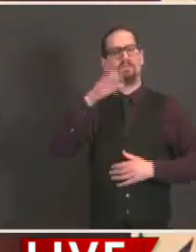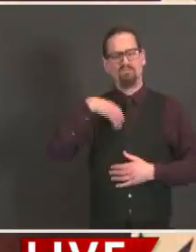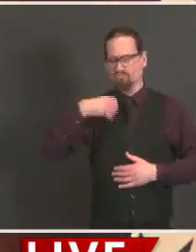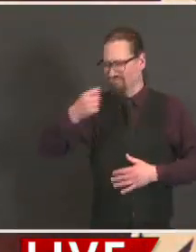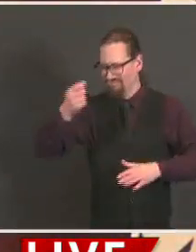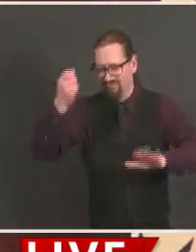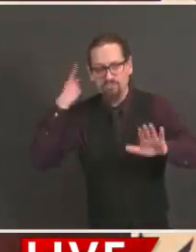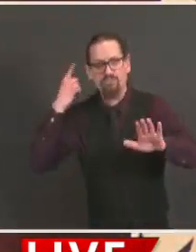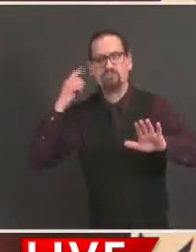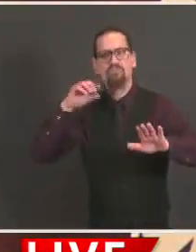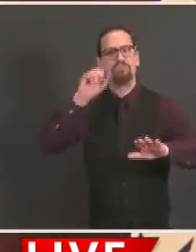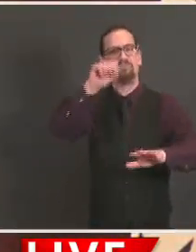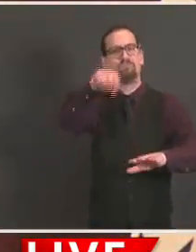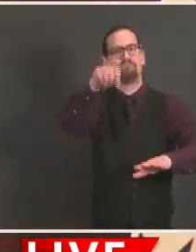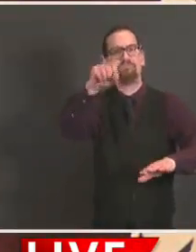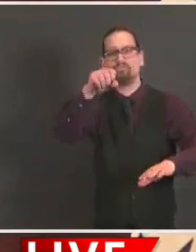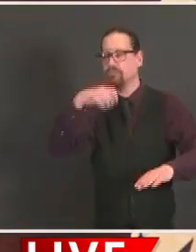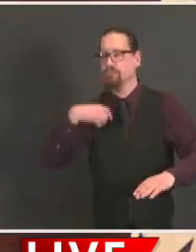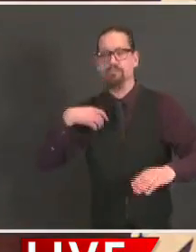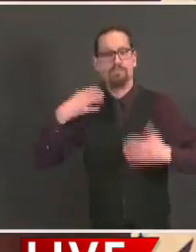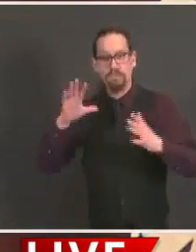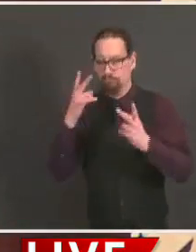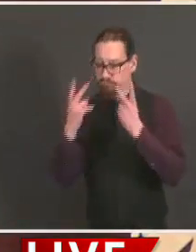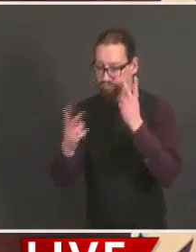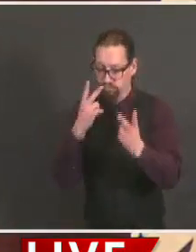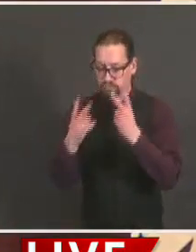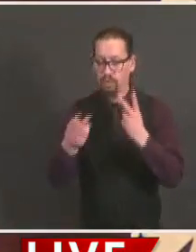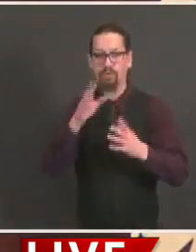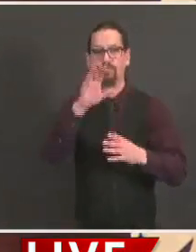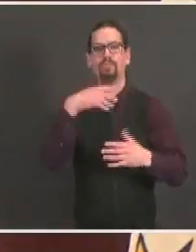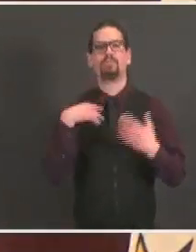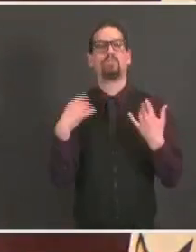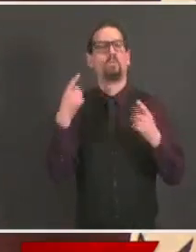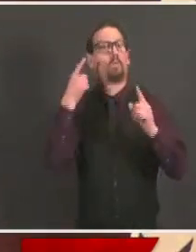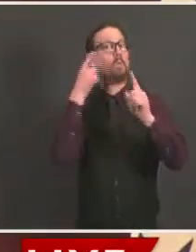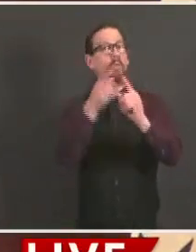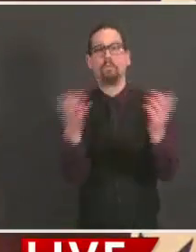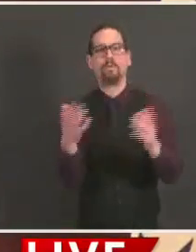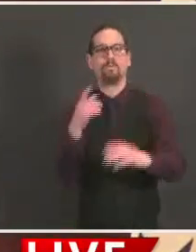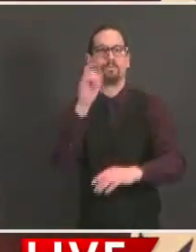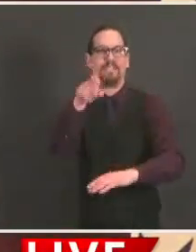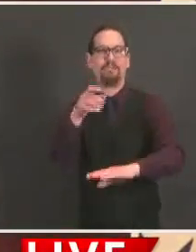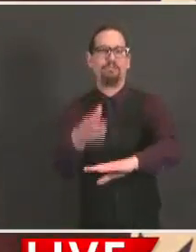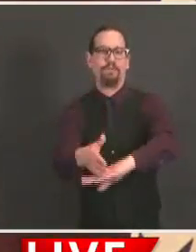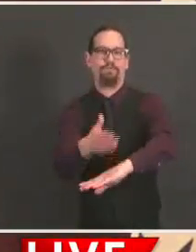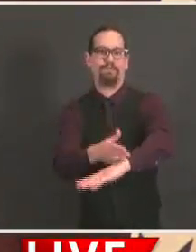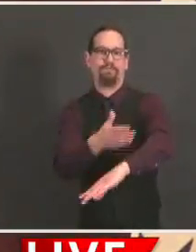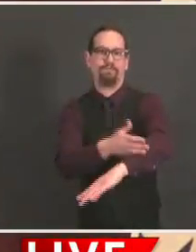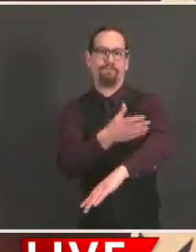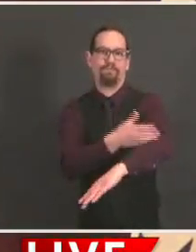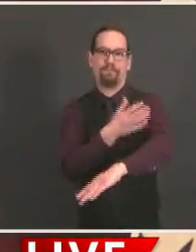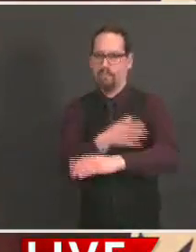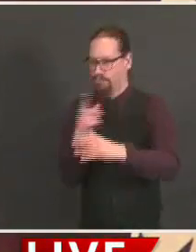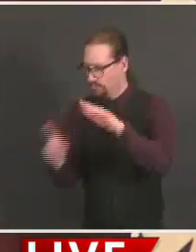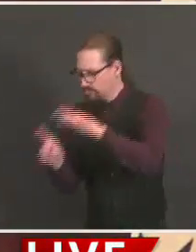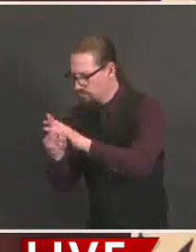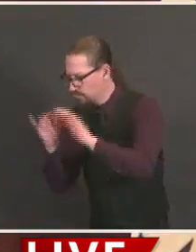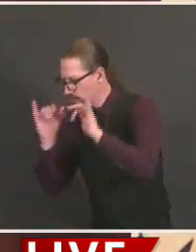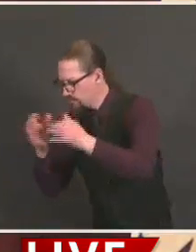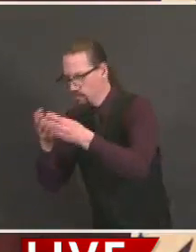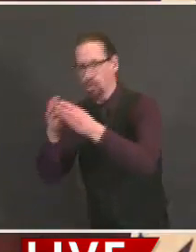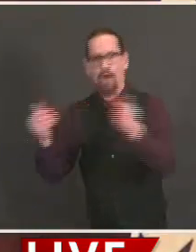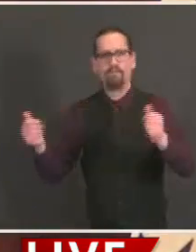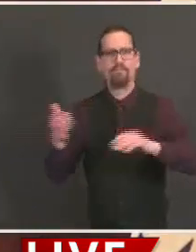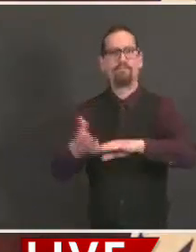better. And all of you can attest to the fact that now, for weeks, if not months,